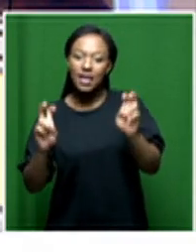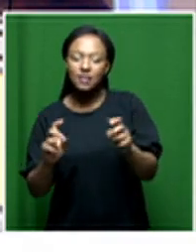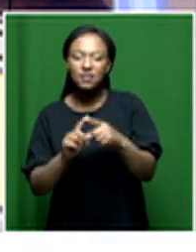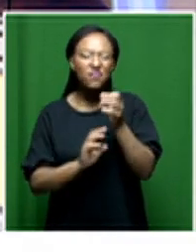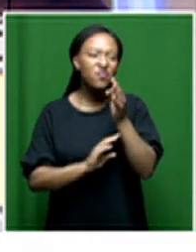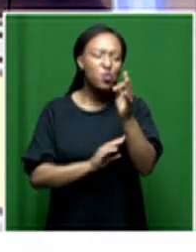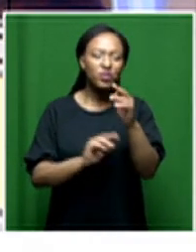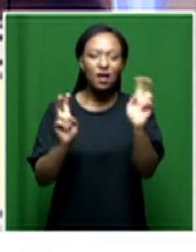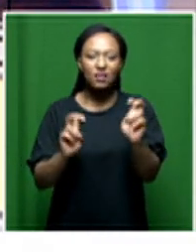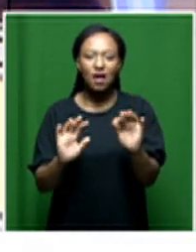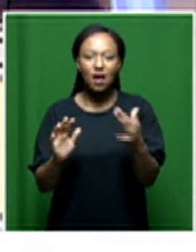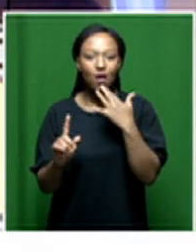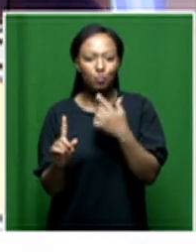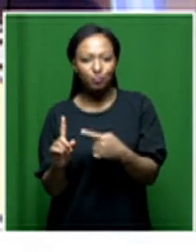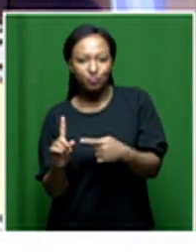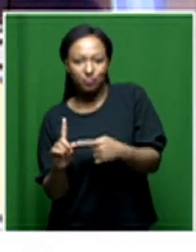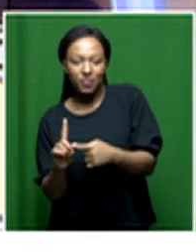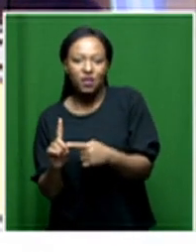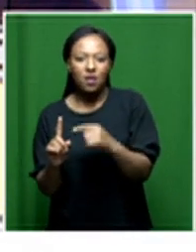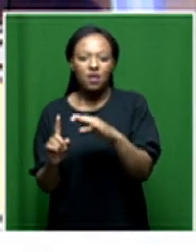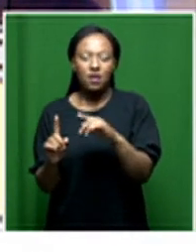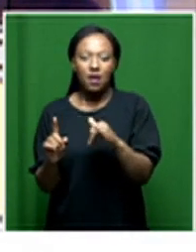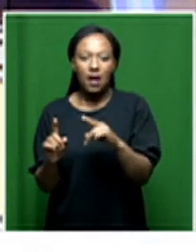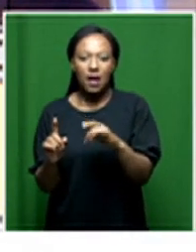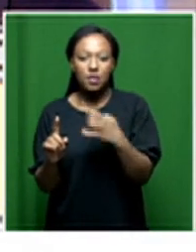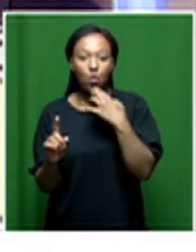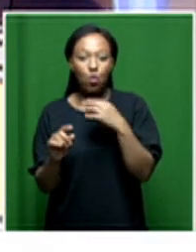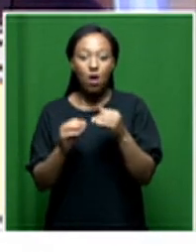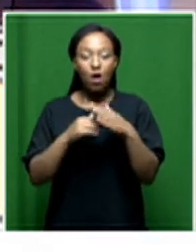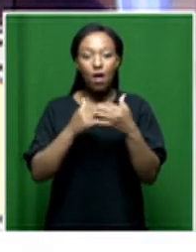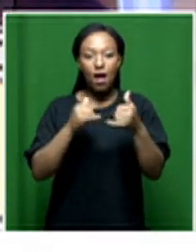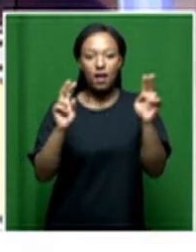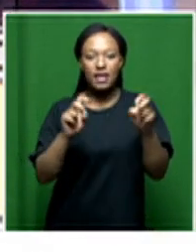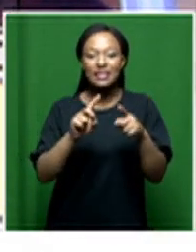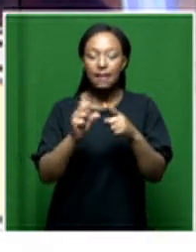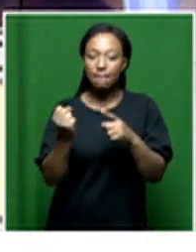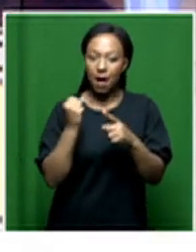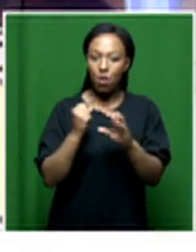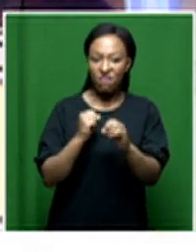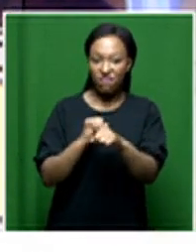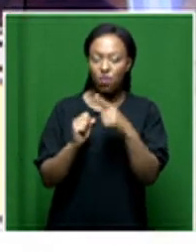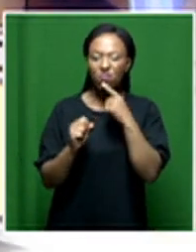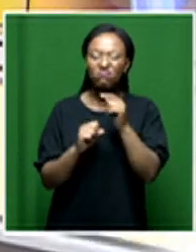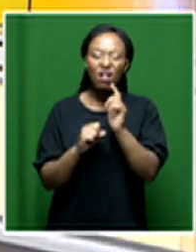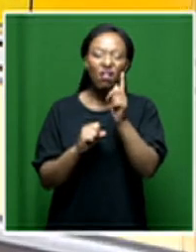power here in South Africa, Clyde Mallinson, Virtual Energy and Power, that's where he's from, talking about our current